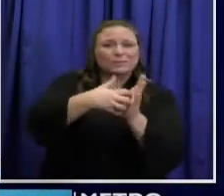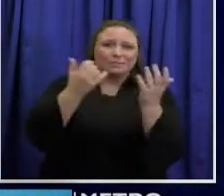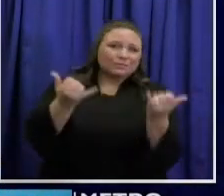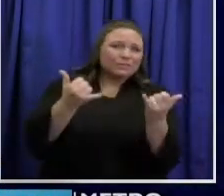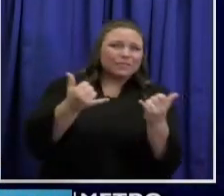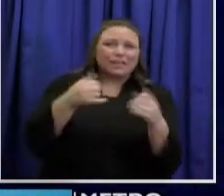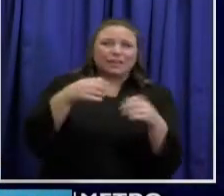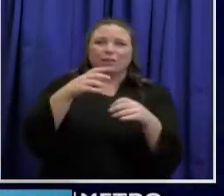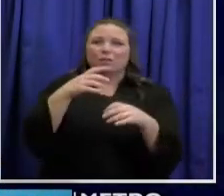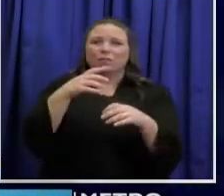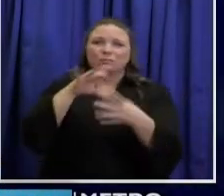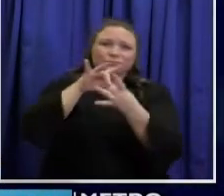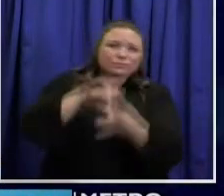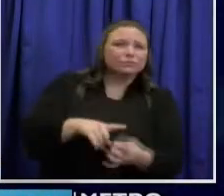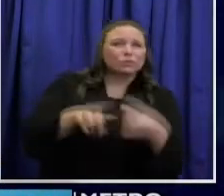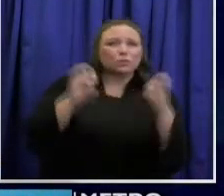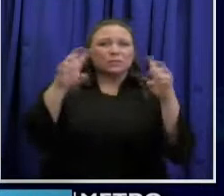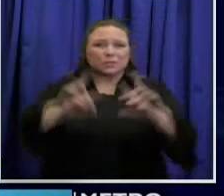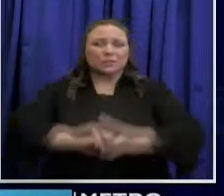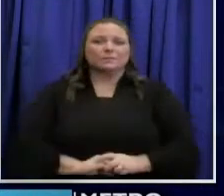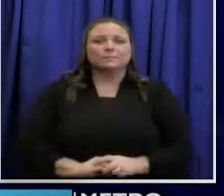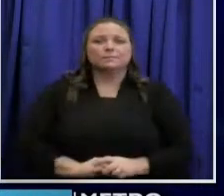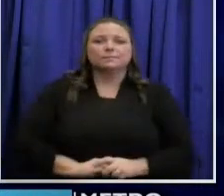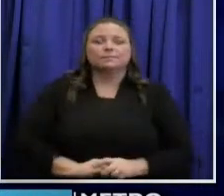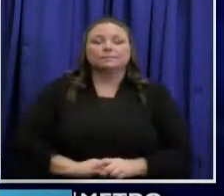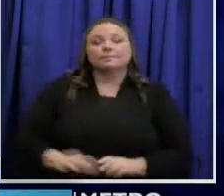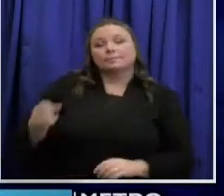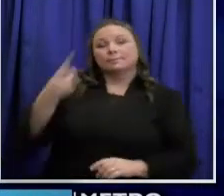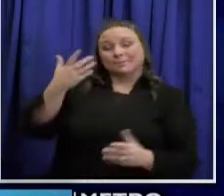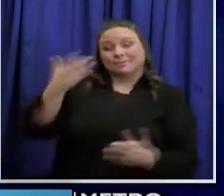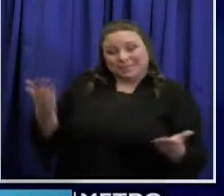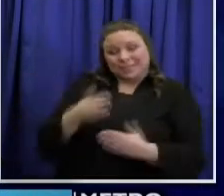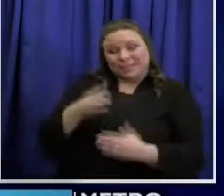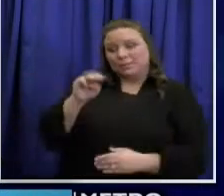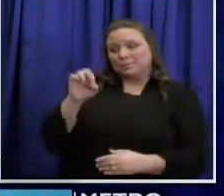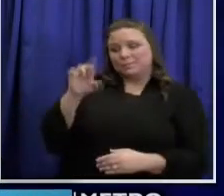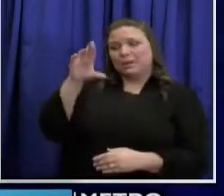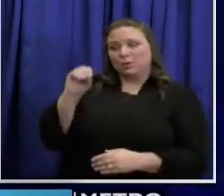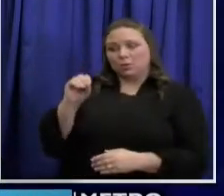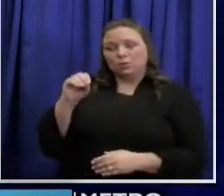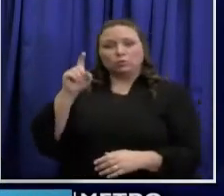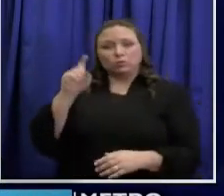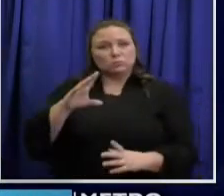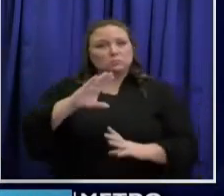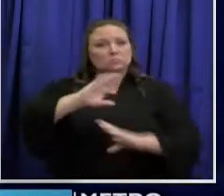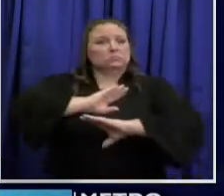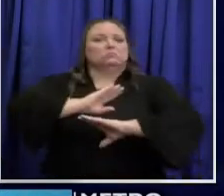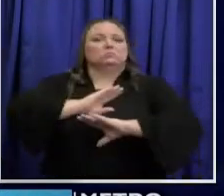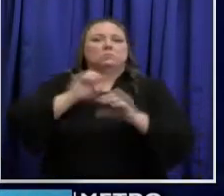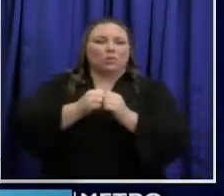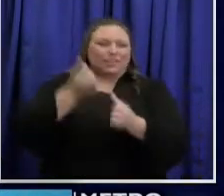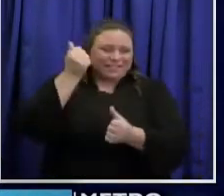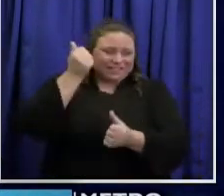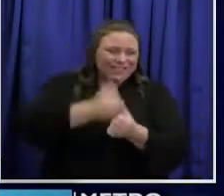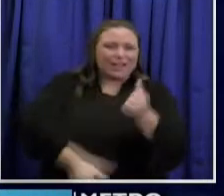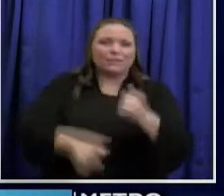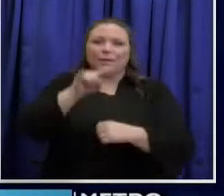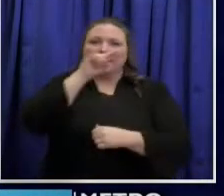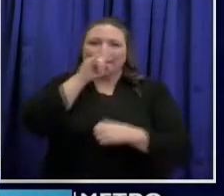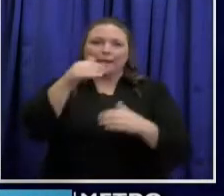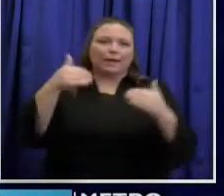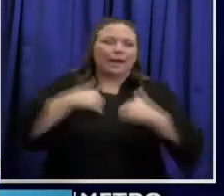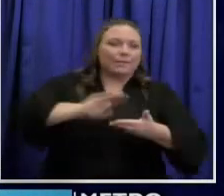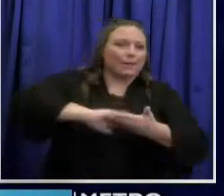in education. Now, we in Metro, I think, should be pleased with every kid